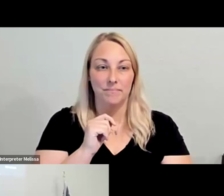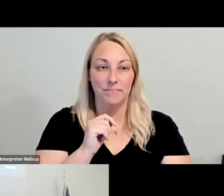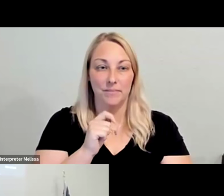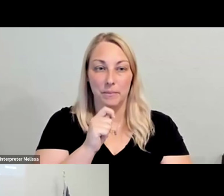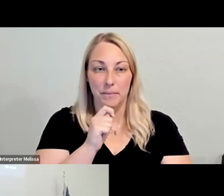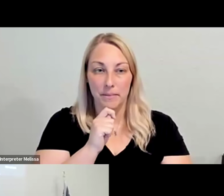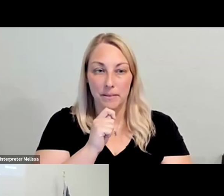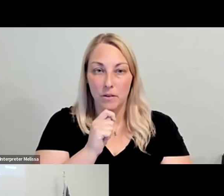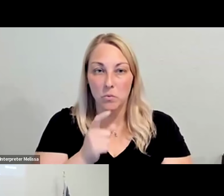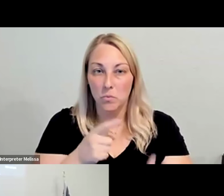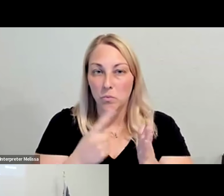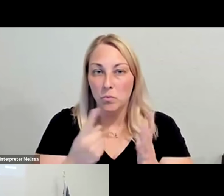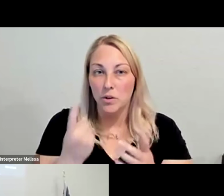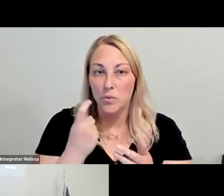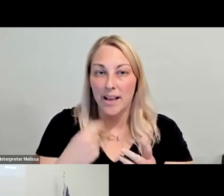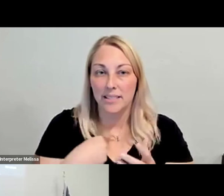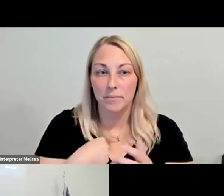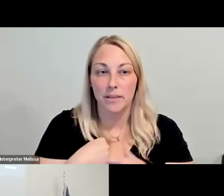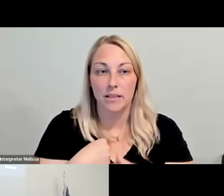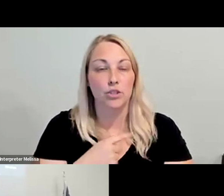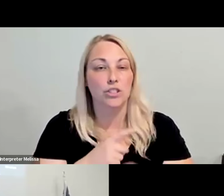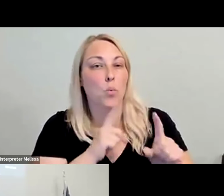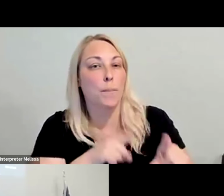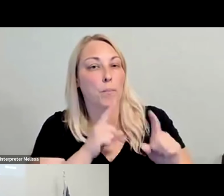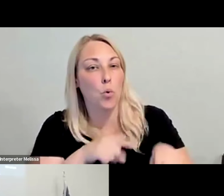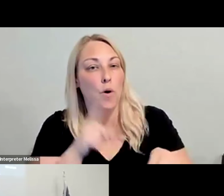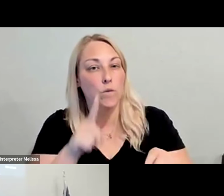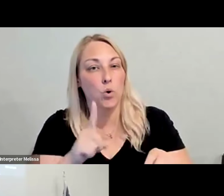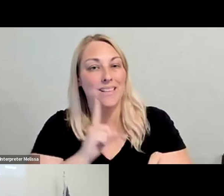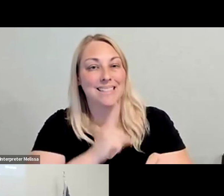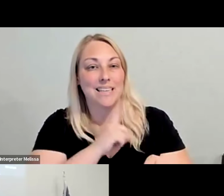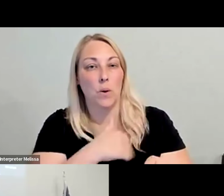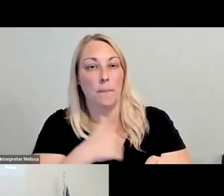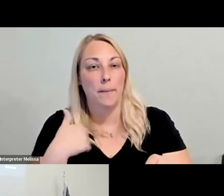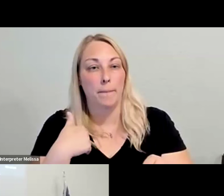What did you ask me? We're giving our reports of our single member district.